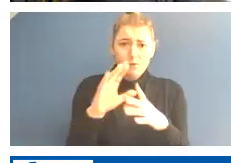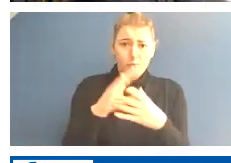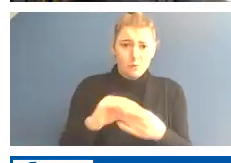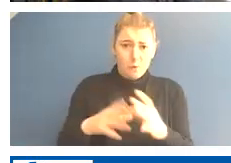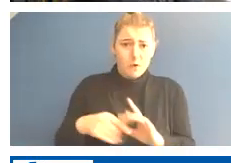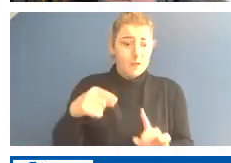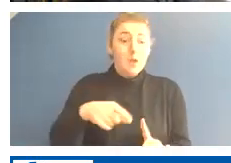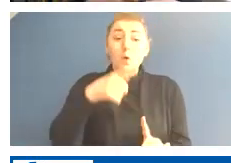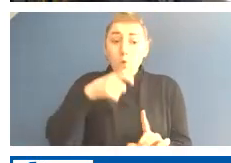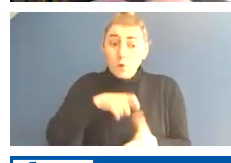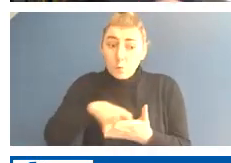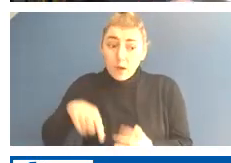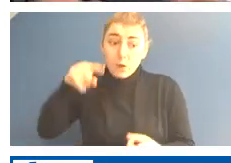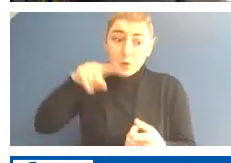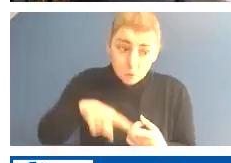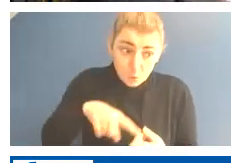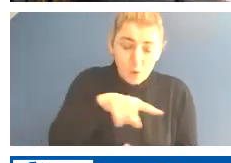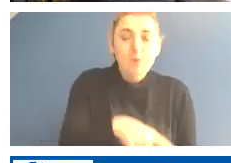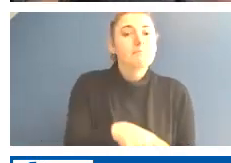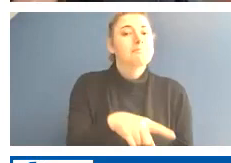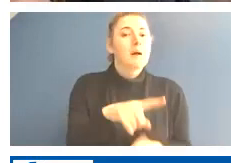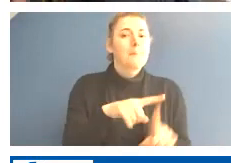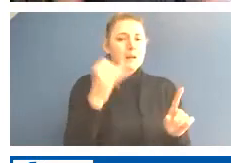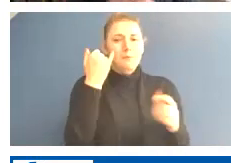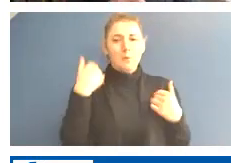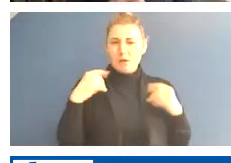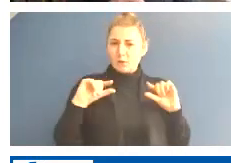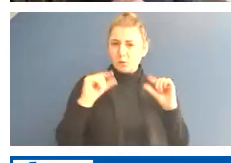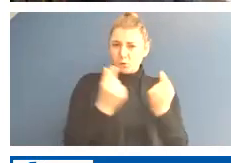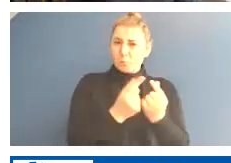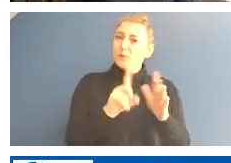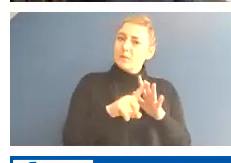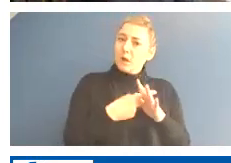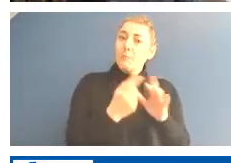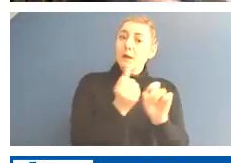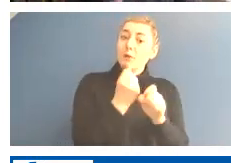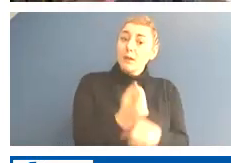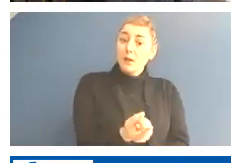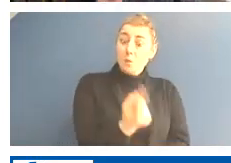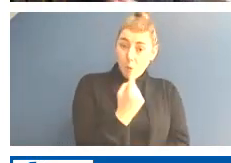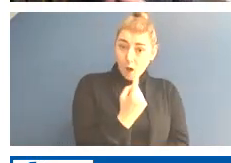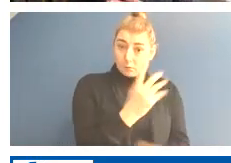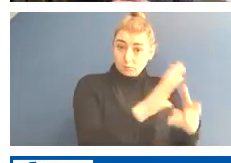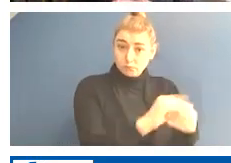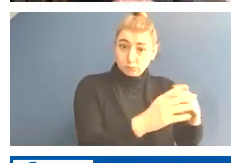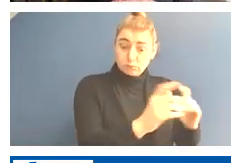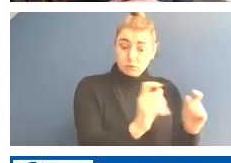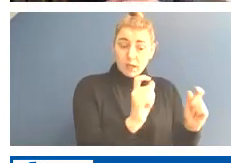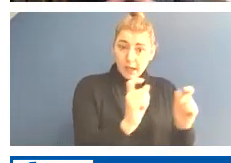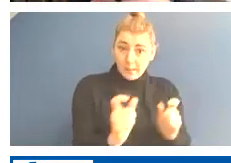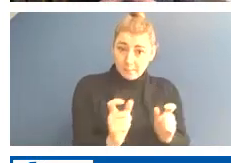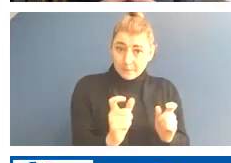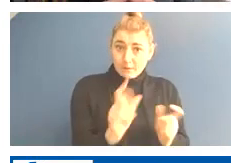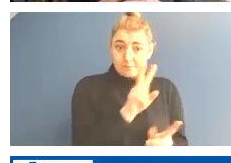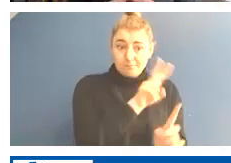being written for, but if you do have a group, you can start by creating one and then adapt or individualize